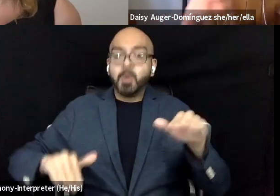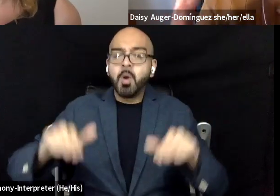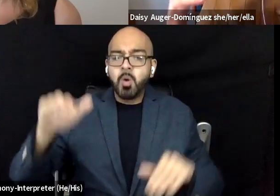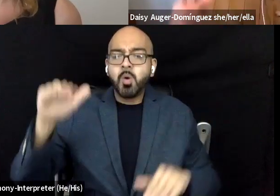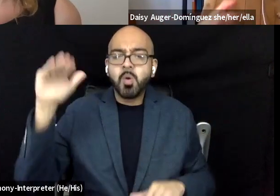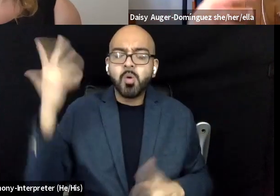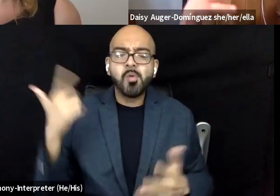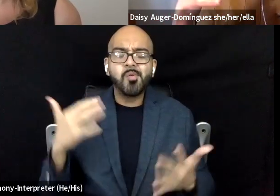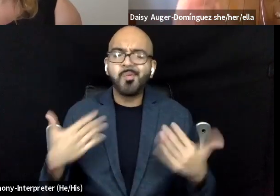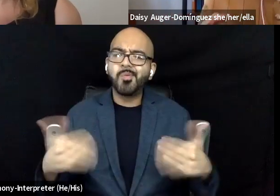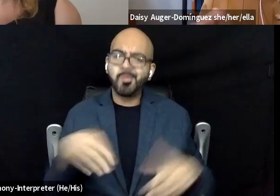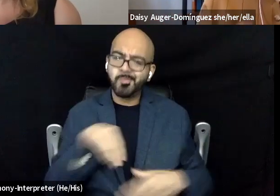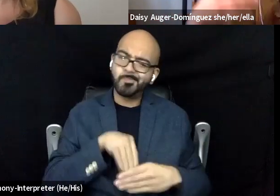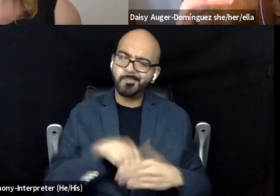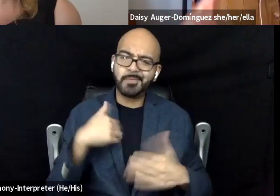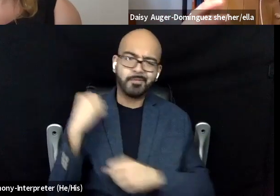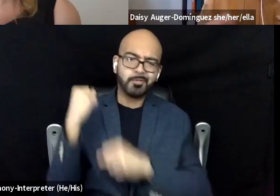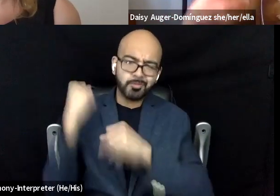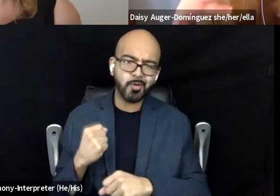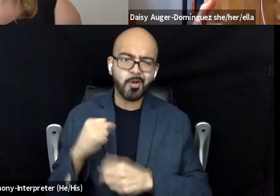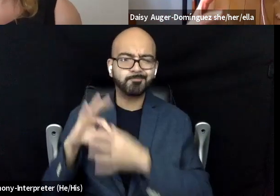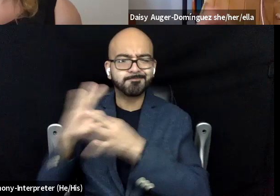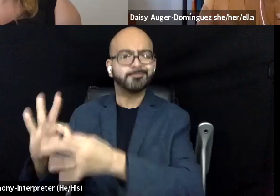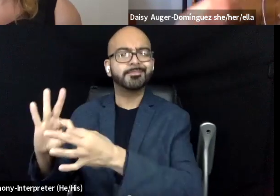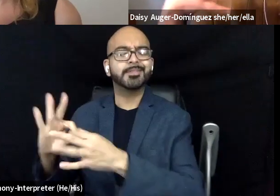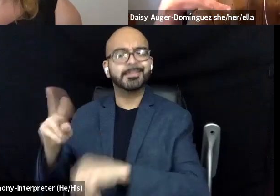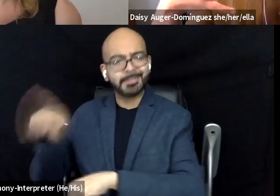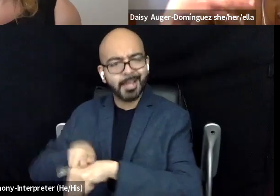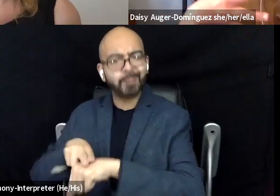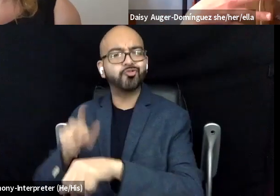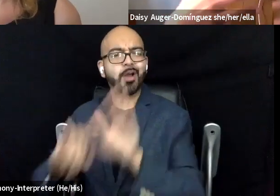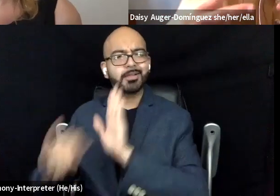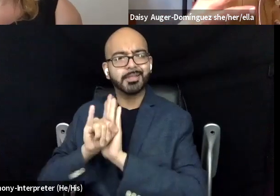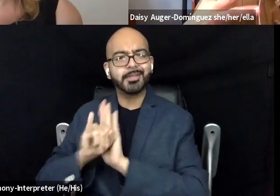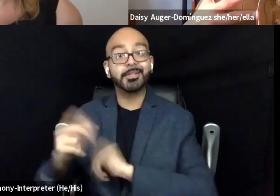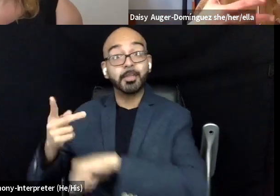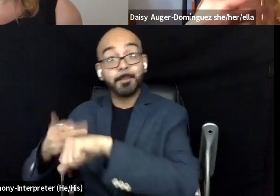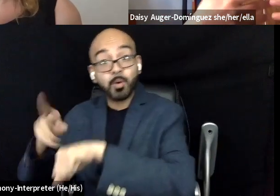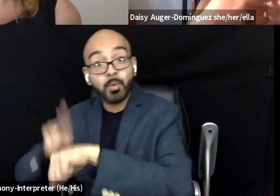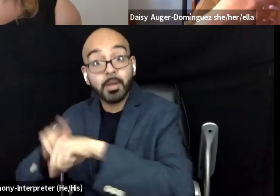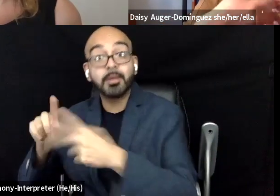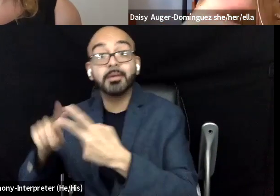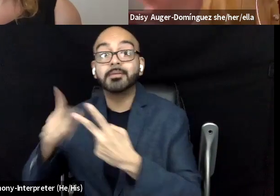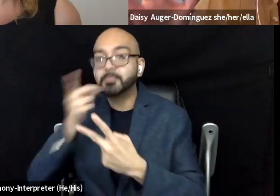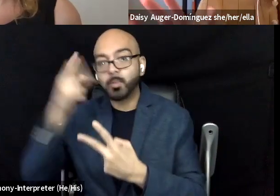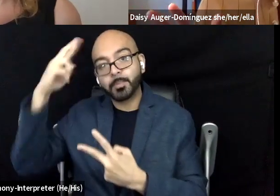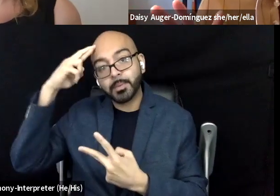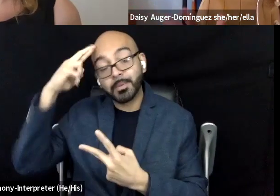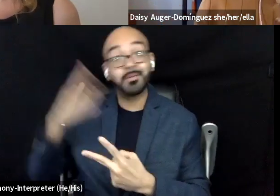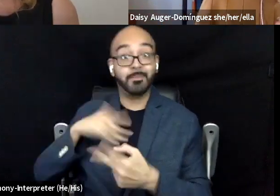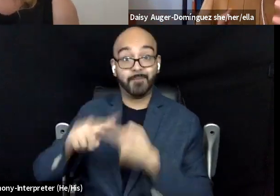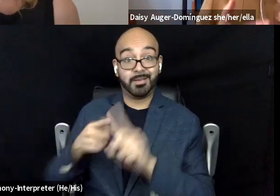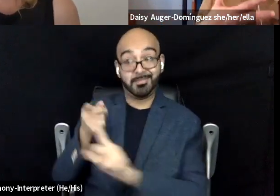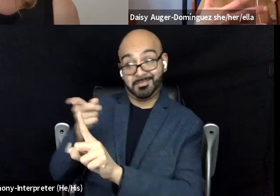strong national identity. I was Dominican and Puerto Rican. I grew up in this international school where my friends were from all over the